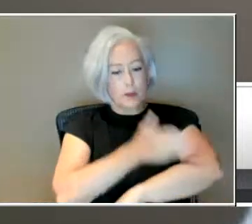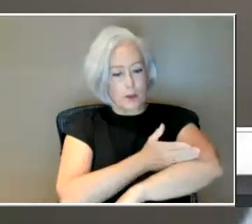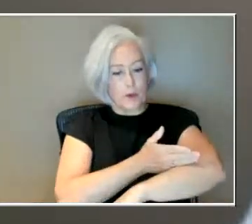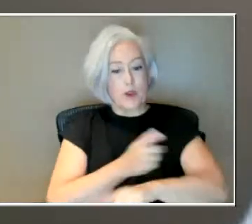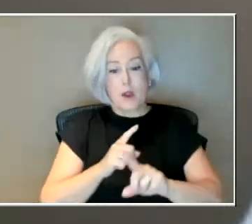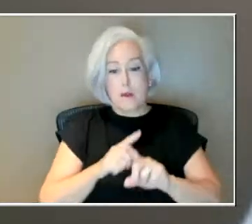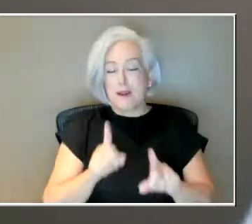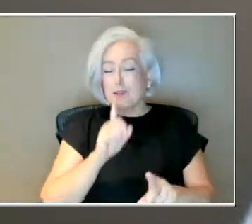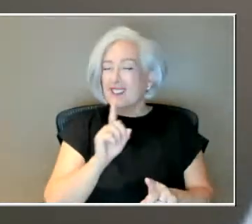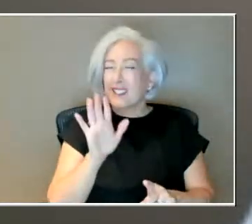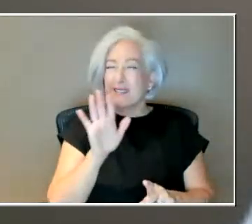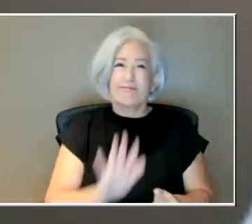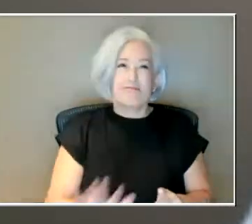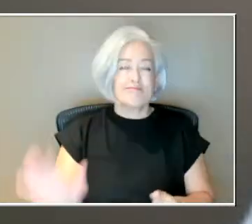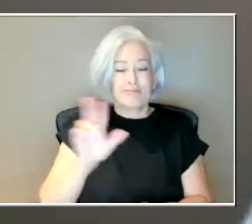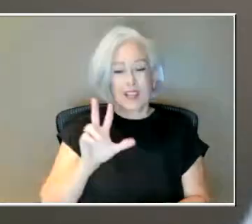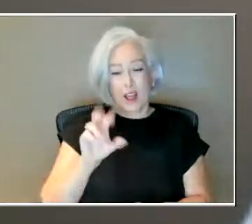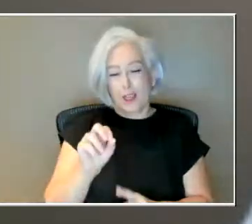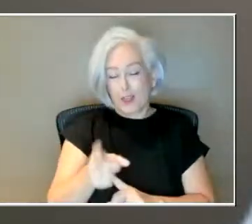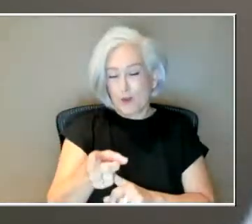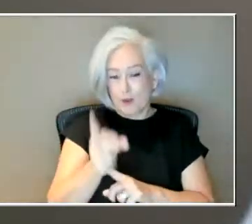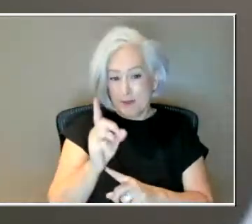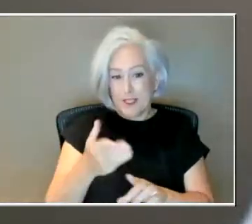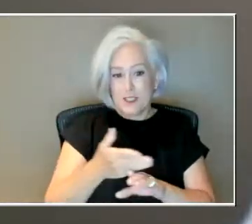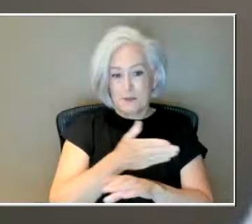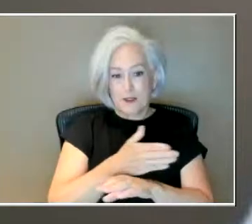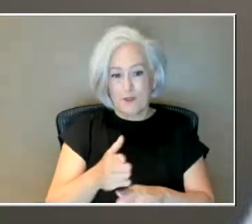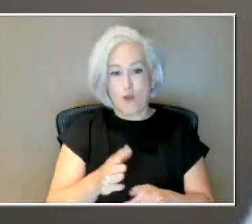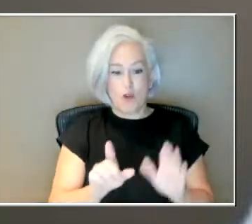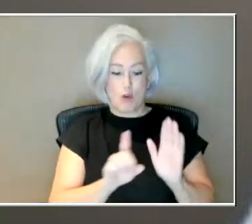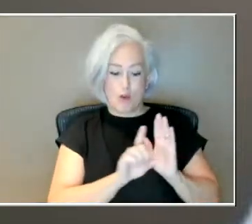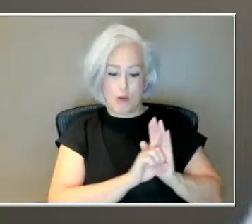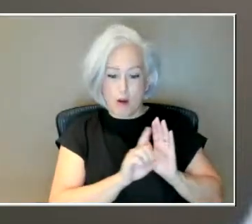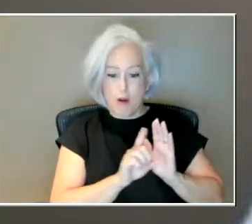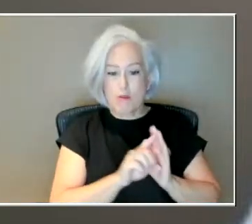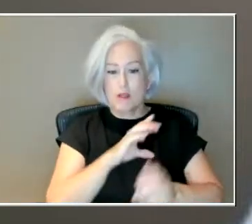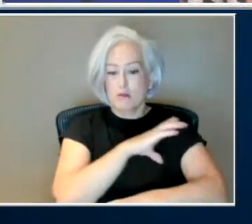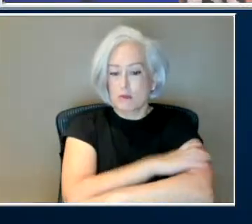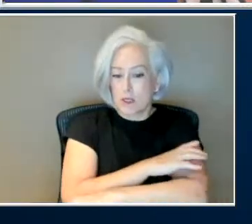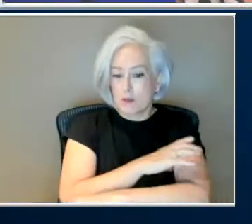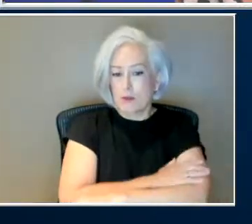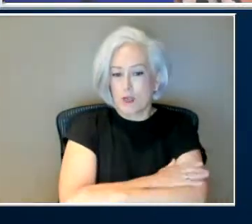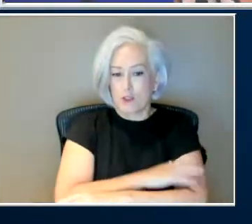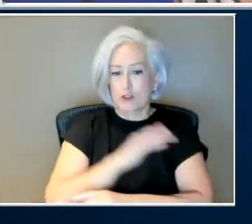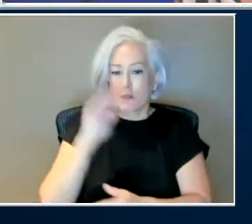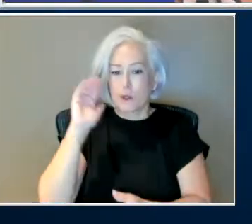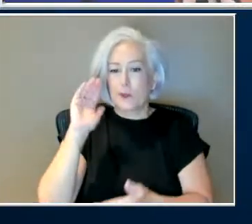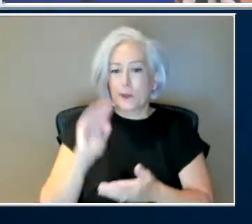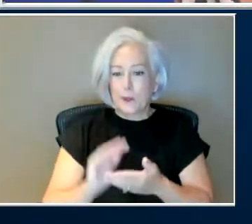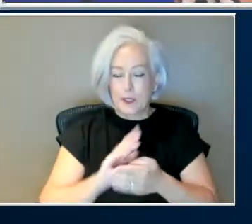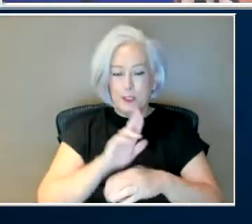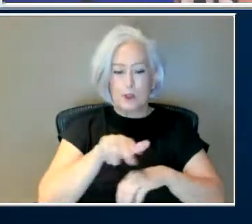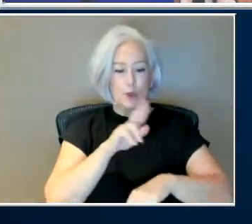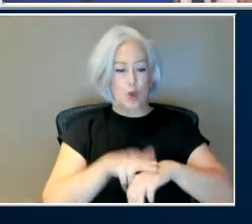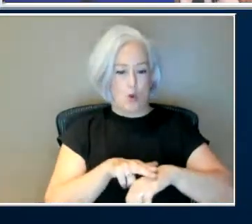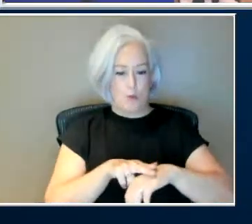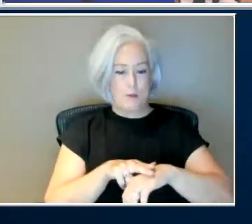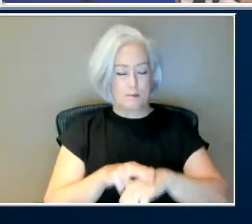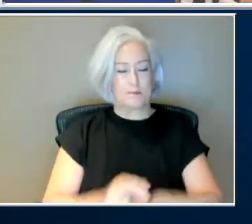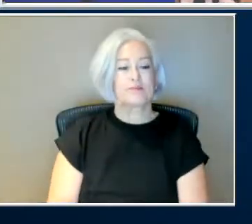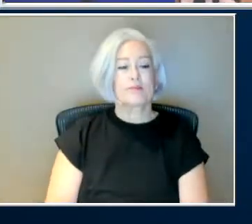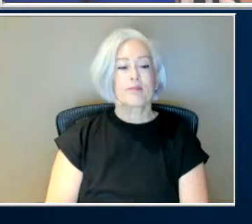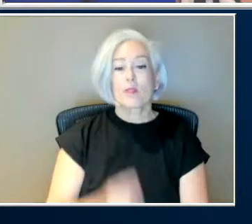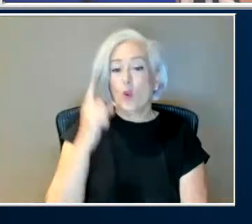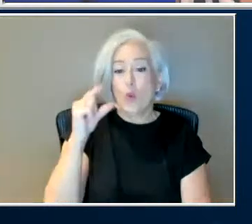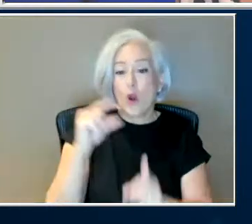it'll take about half an hour before your vital signs start to return back to normal. So if there's one word we want people to remember today, of course, it's